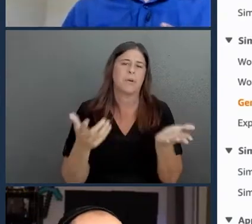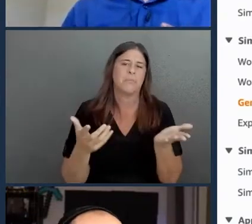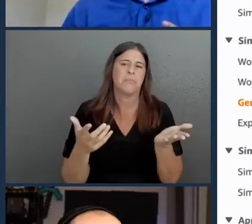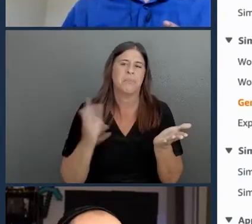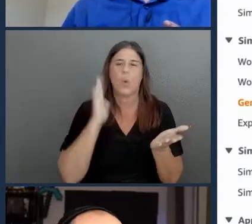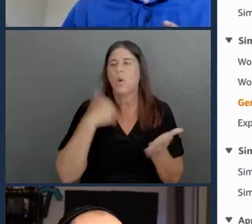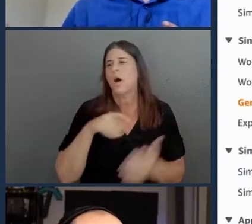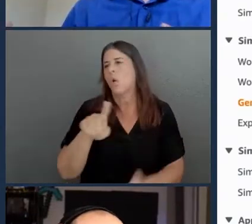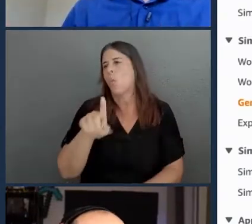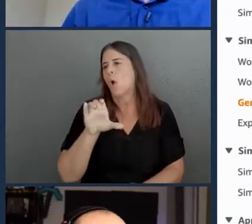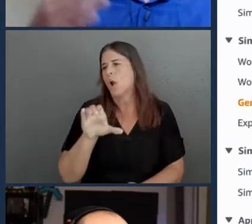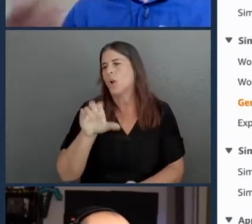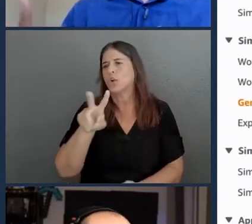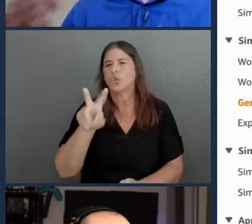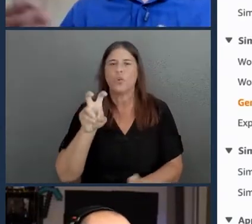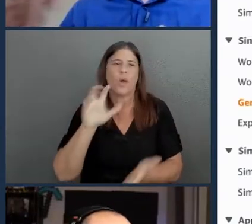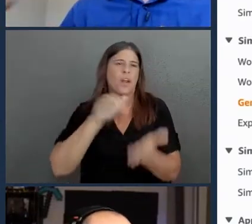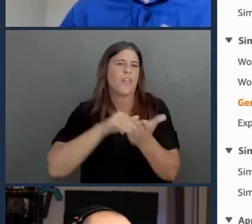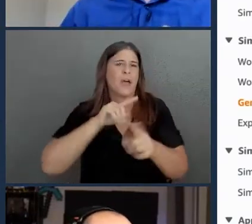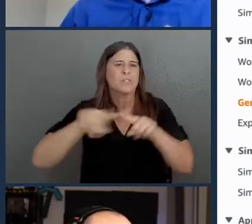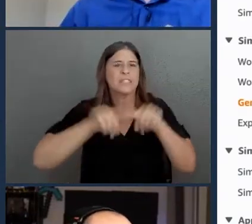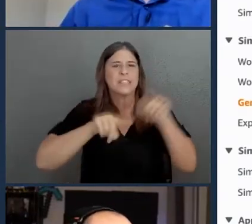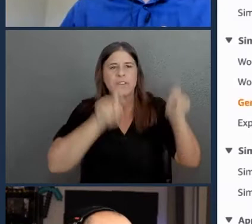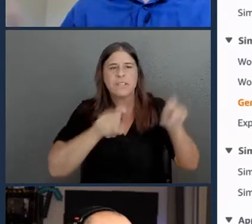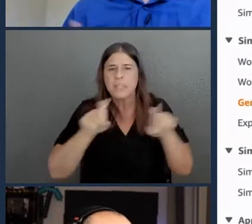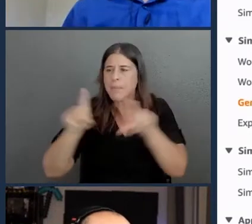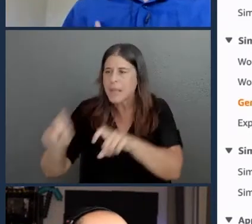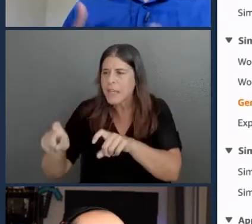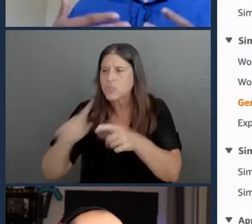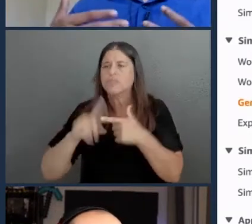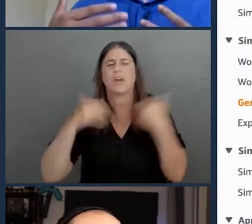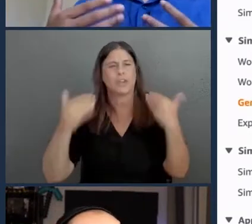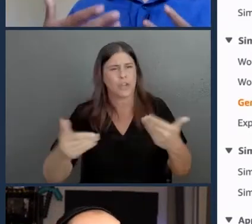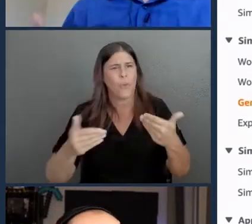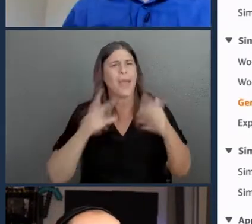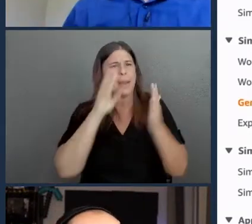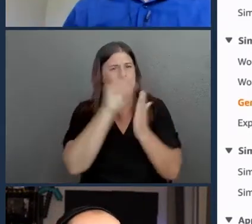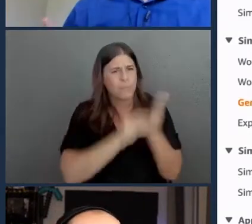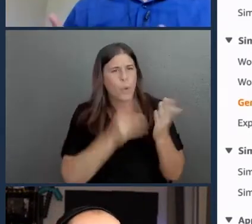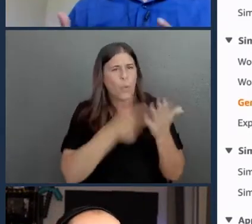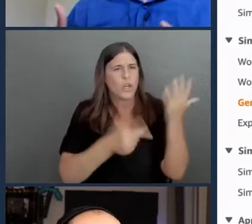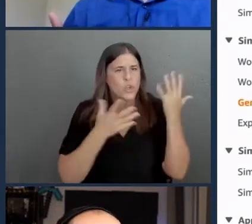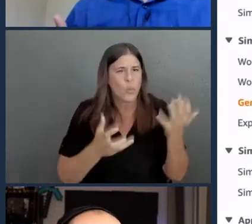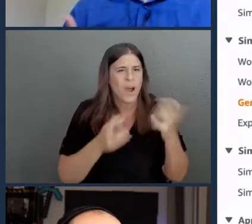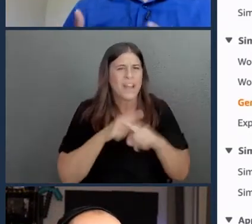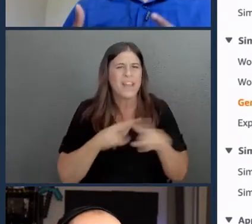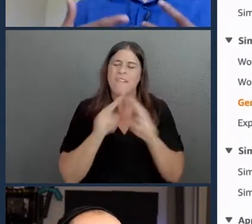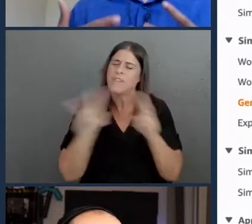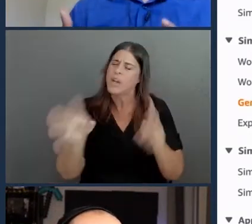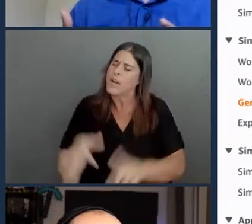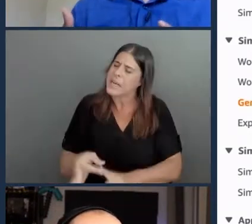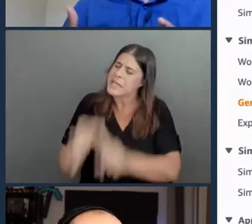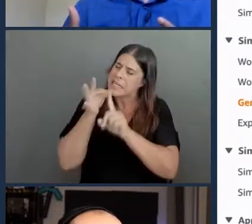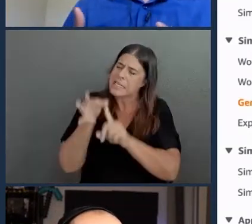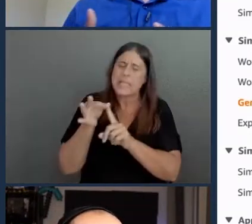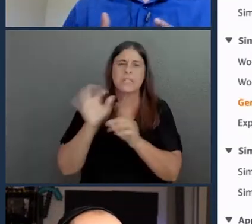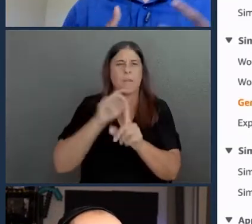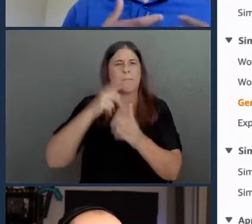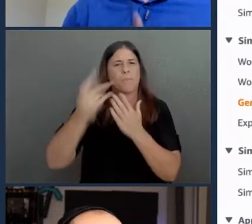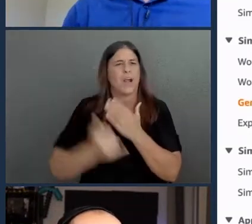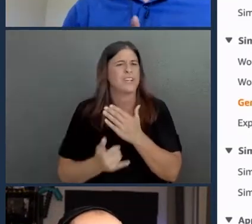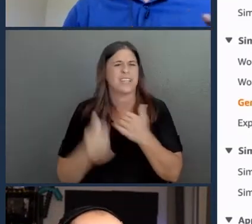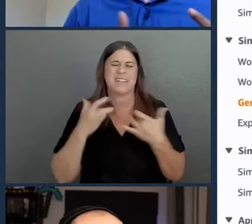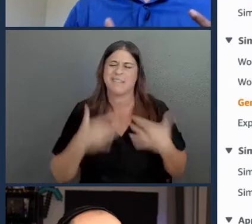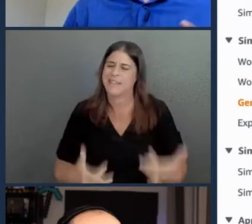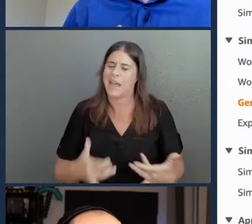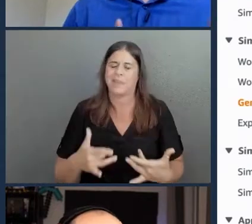of thousands of simulations. It's definitely worth putting in the effort. If you've got a very niche project where you're probably not going to simulate this